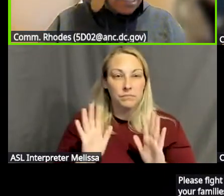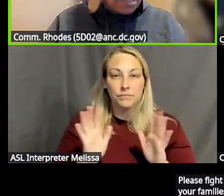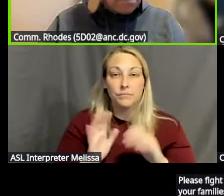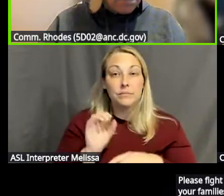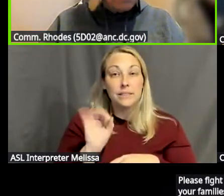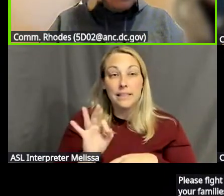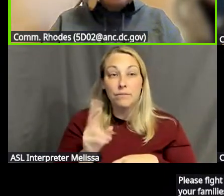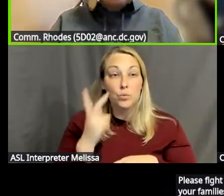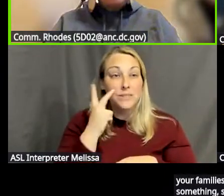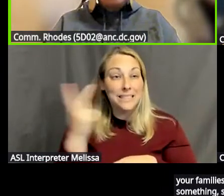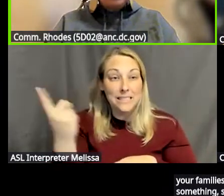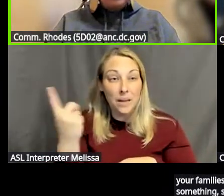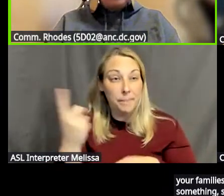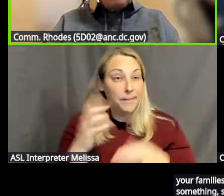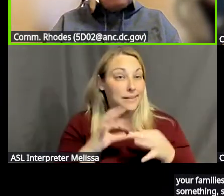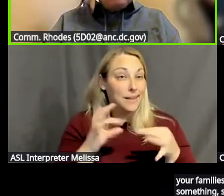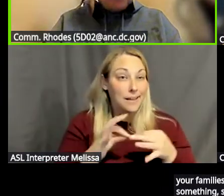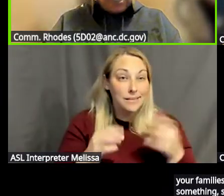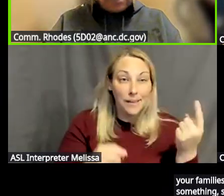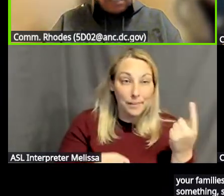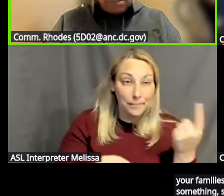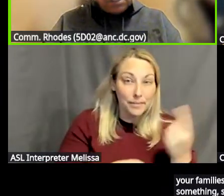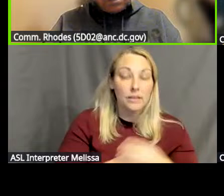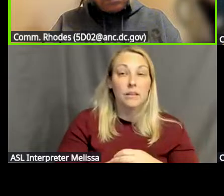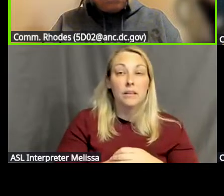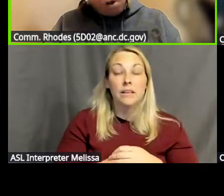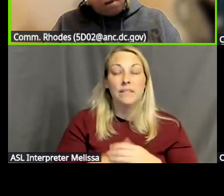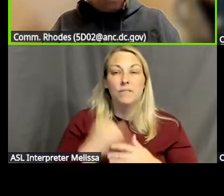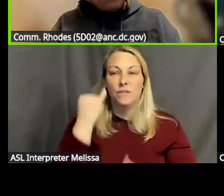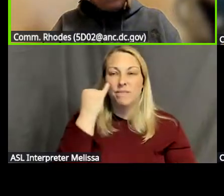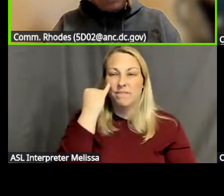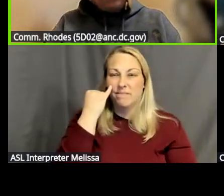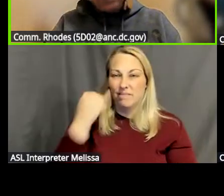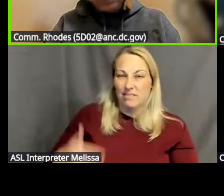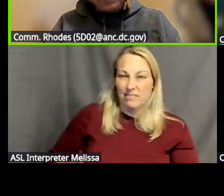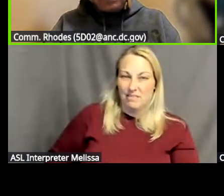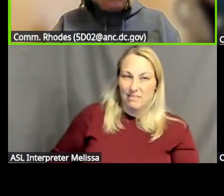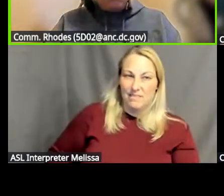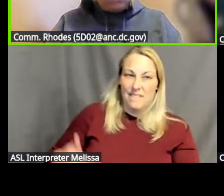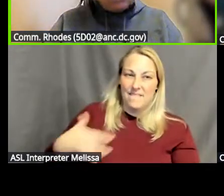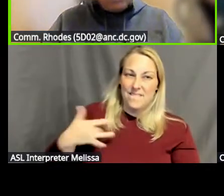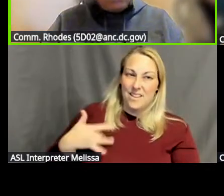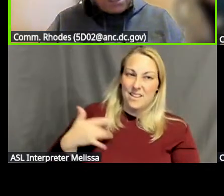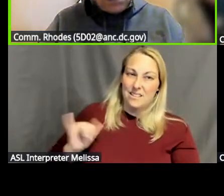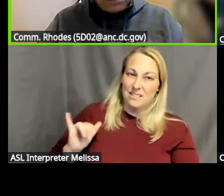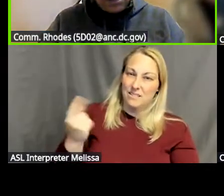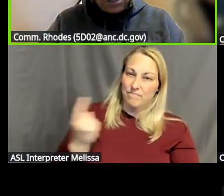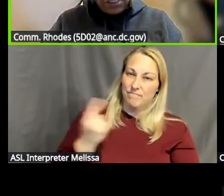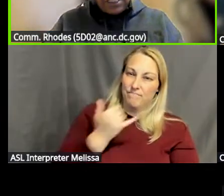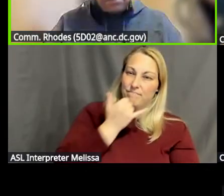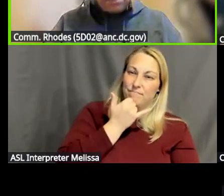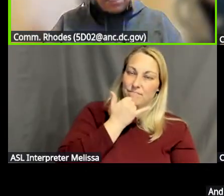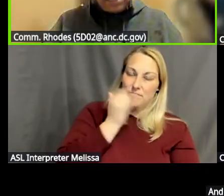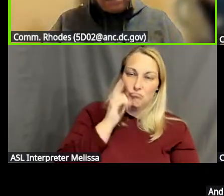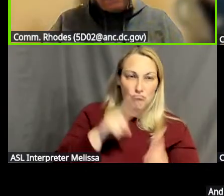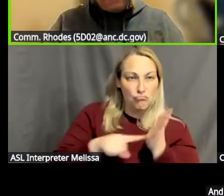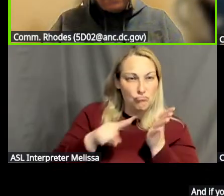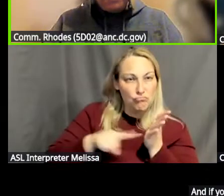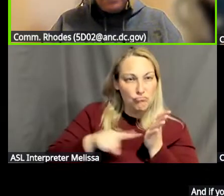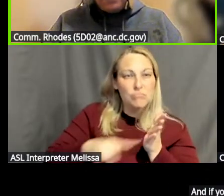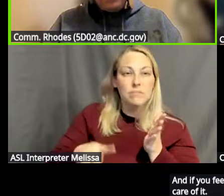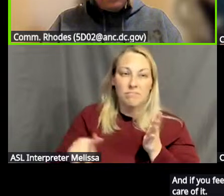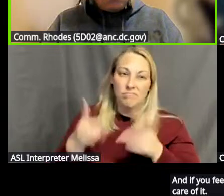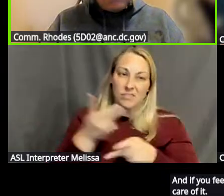say something. And if you feel like something is wrong, then please do your research and take care of